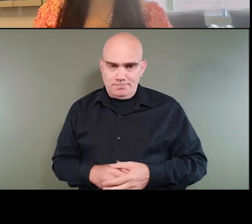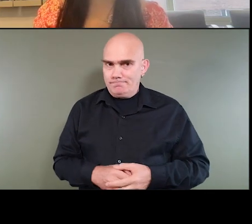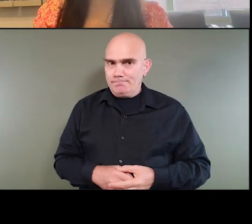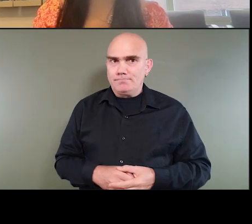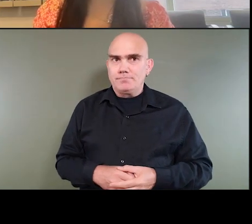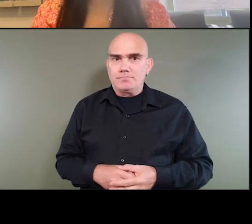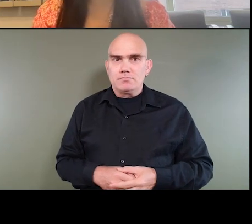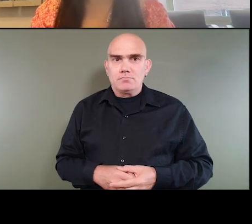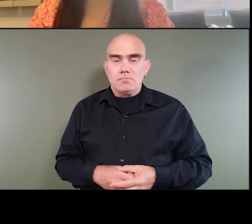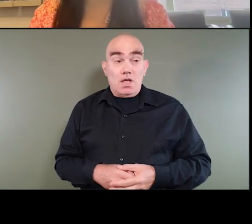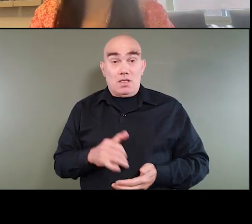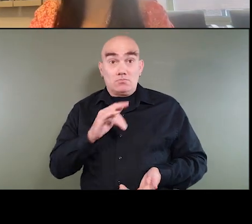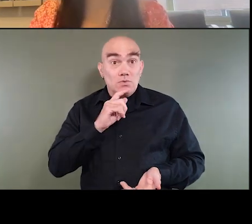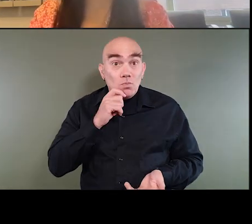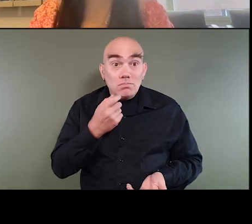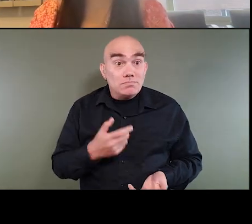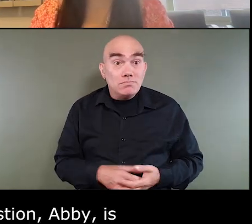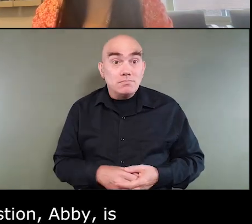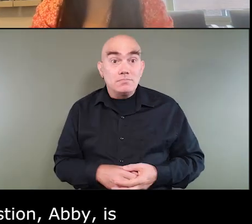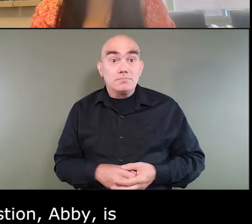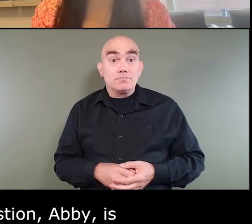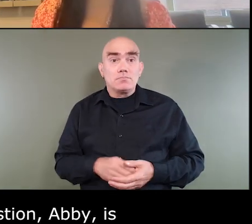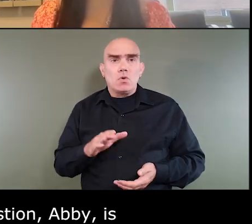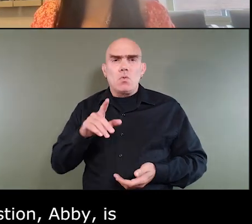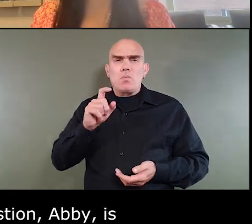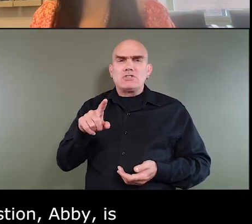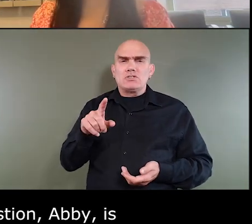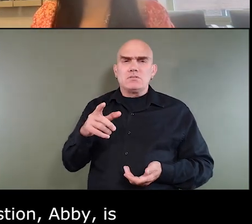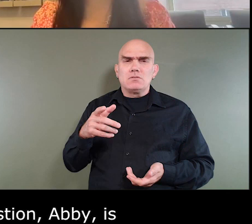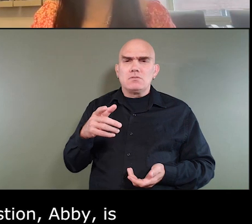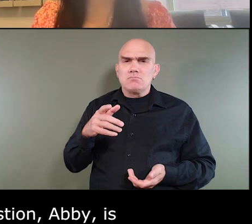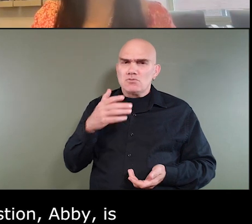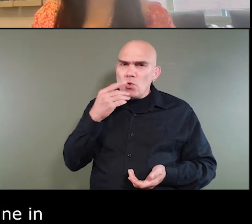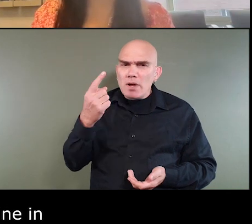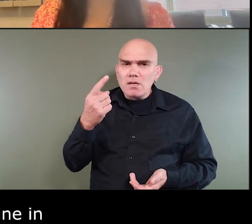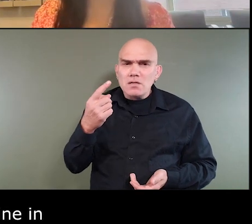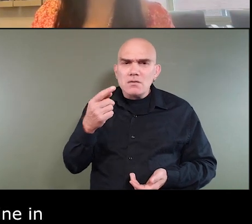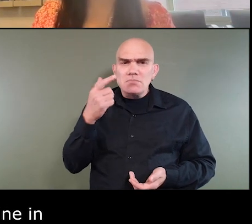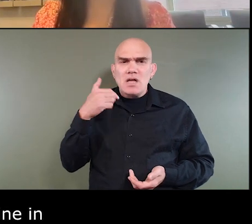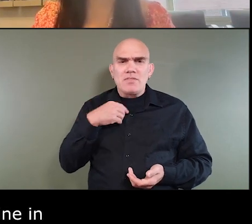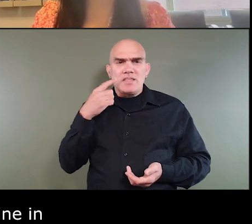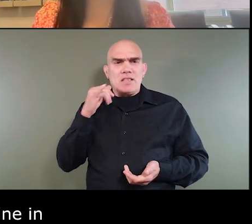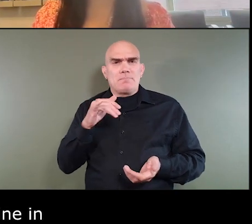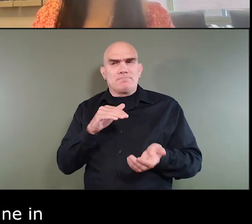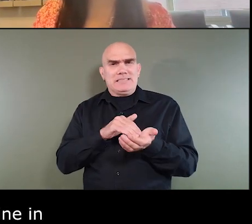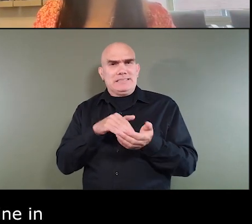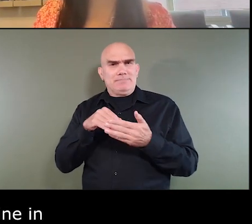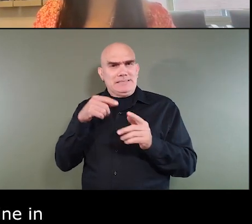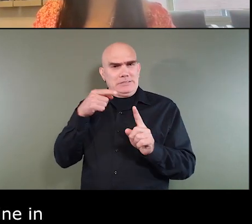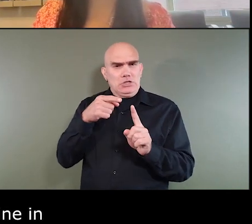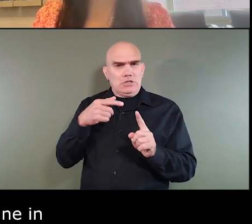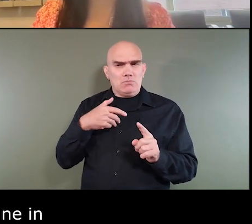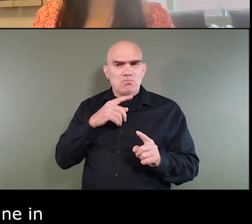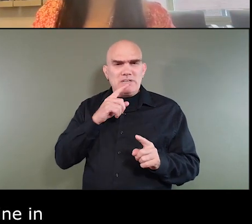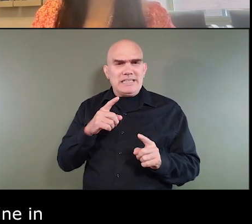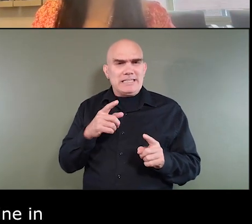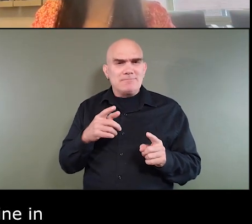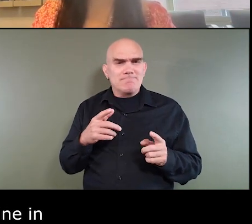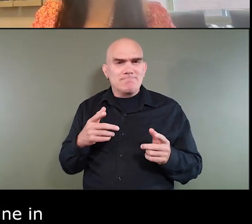continue. That's really cool. Your question, Abby, is a good one, because I do think that medicine in particular